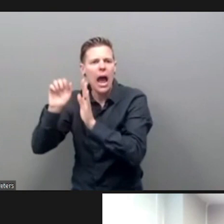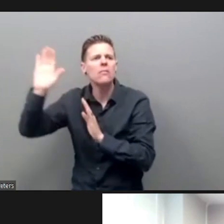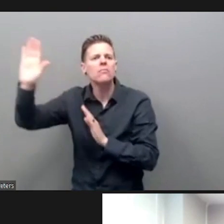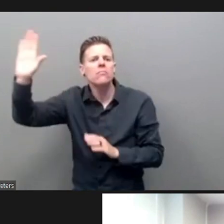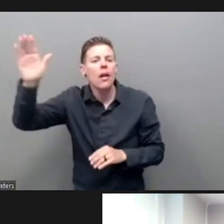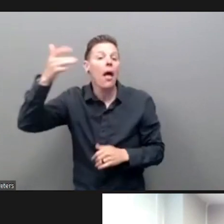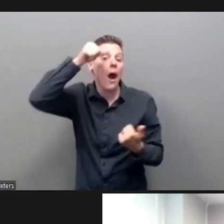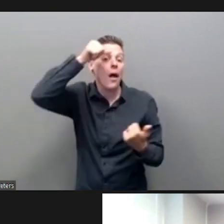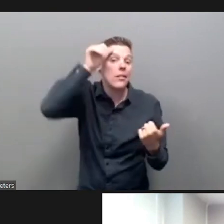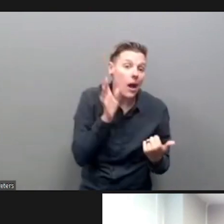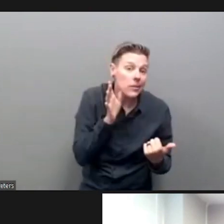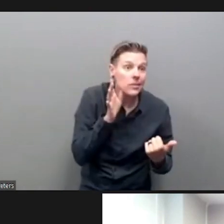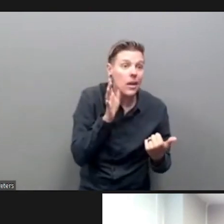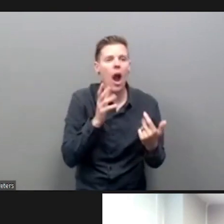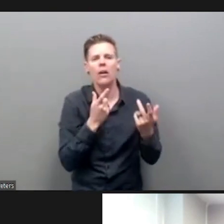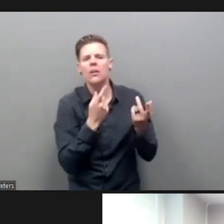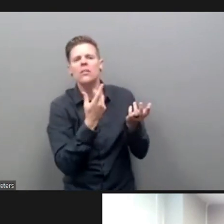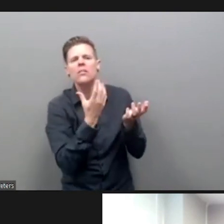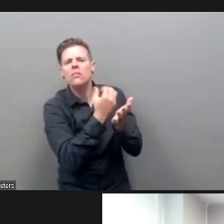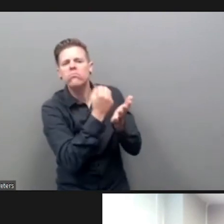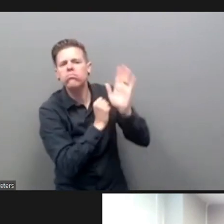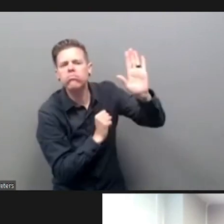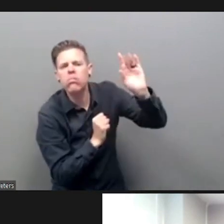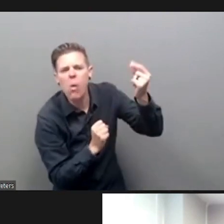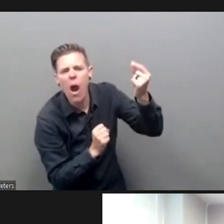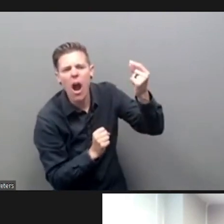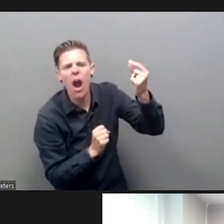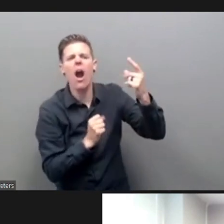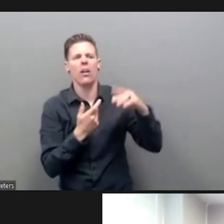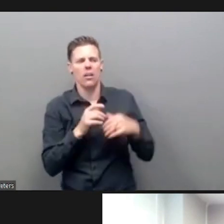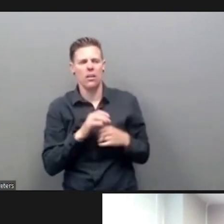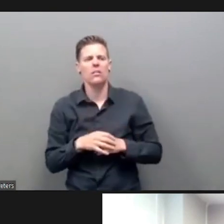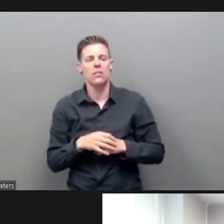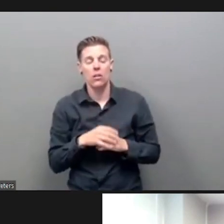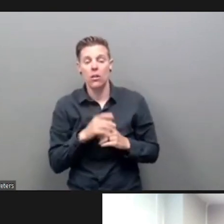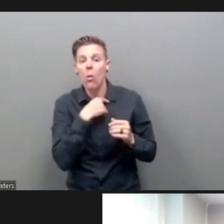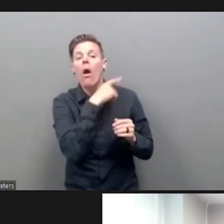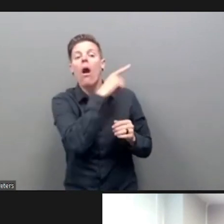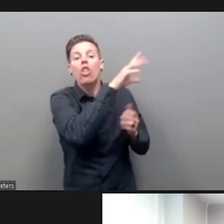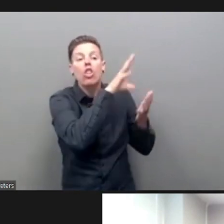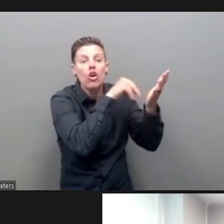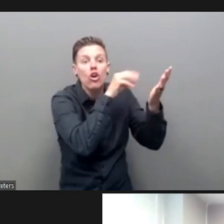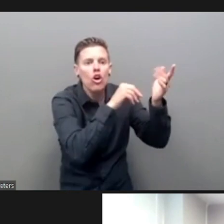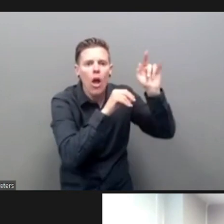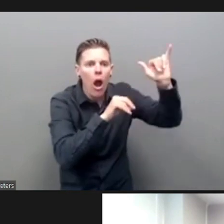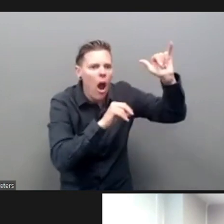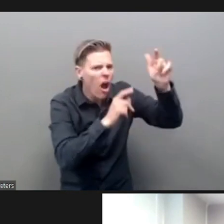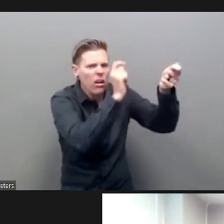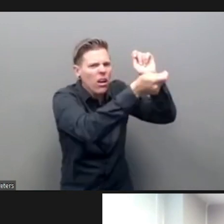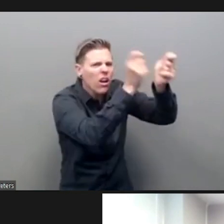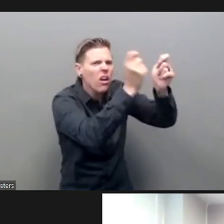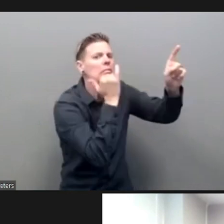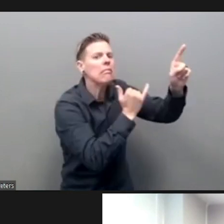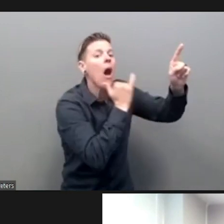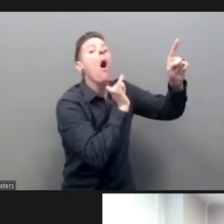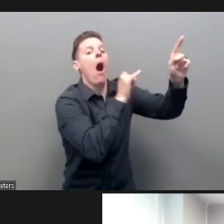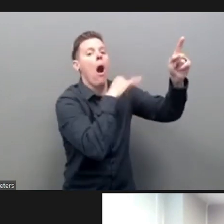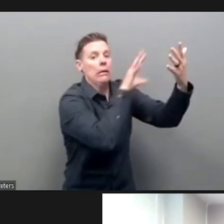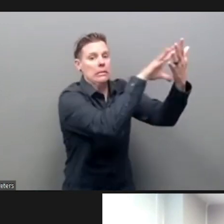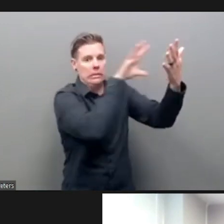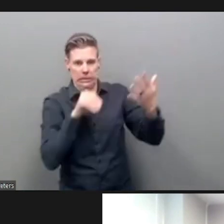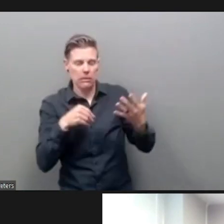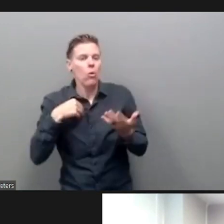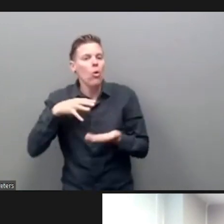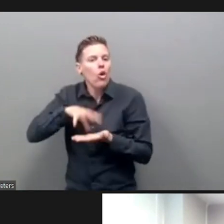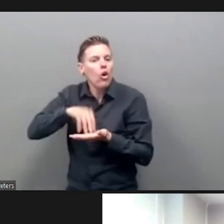just updating our approaches based on this difference that you pointed out. Julia, what observations would you